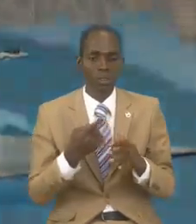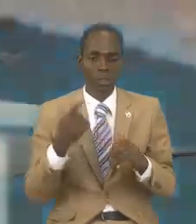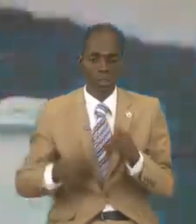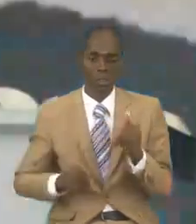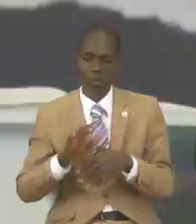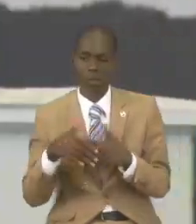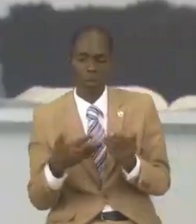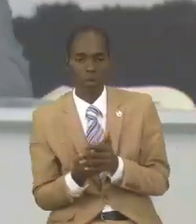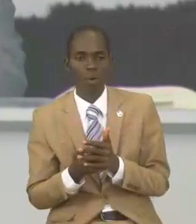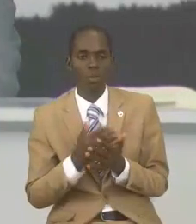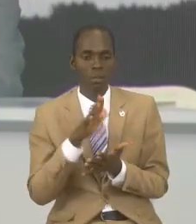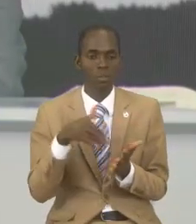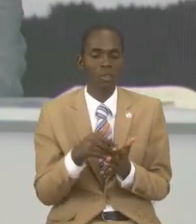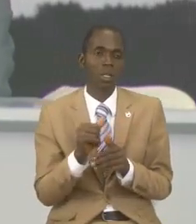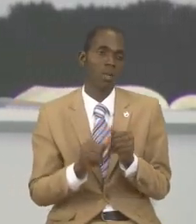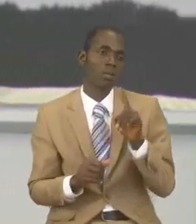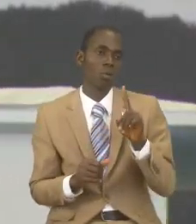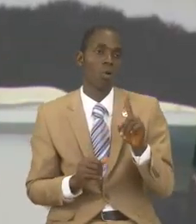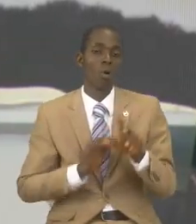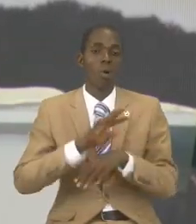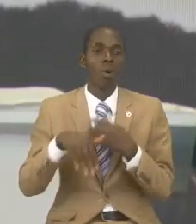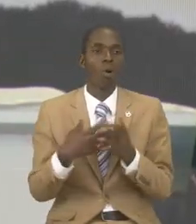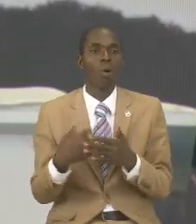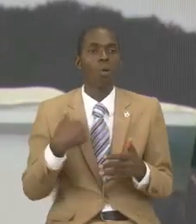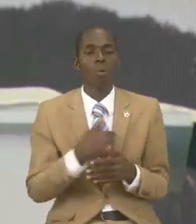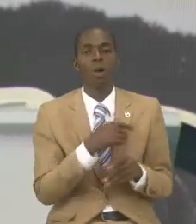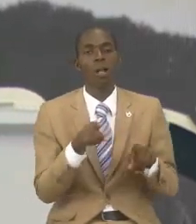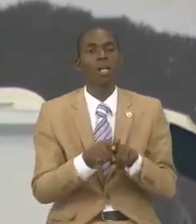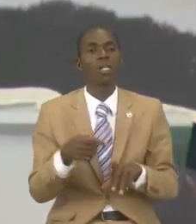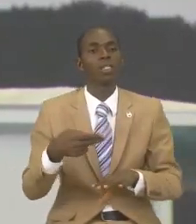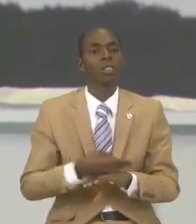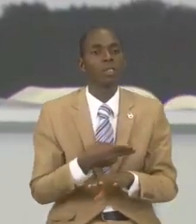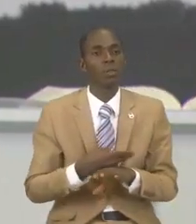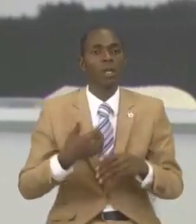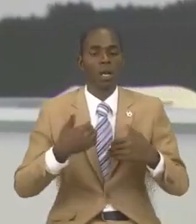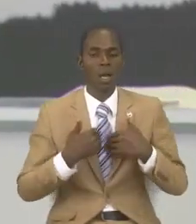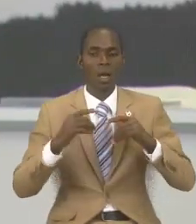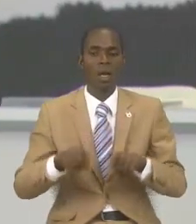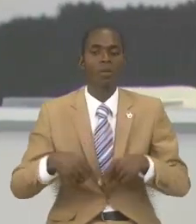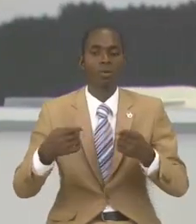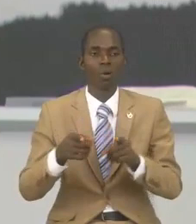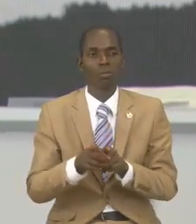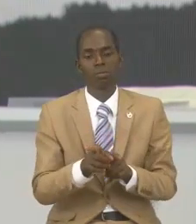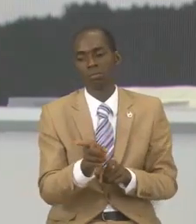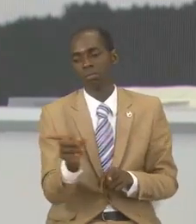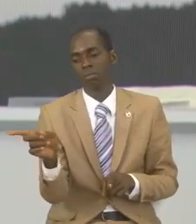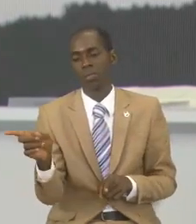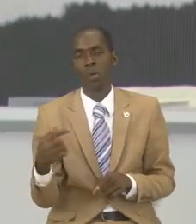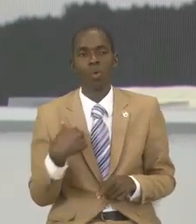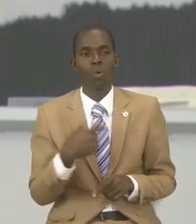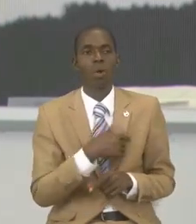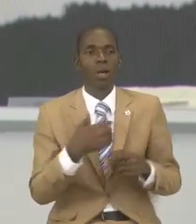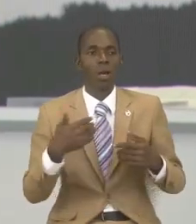sheep have gone astray. We have turned everyone to his own